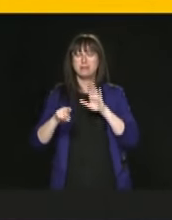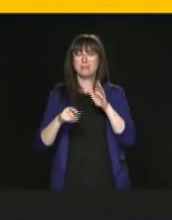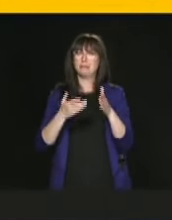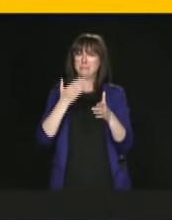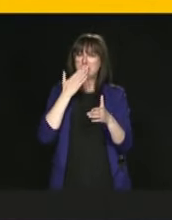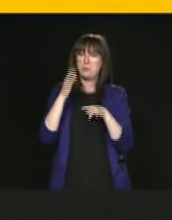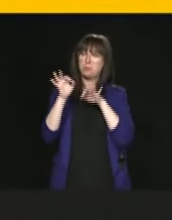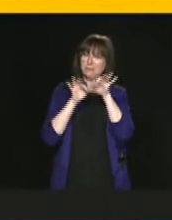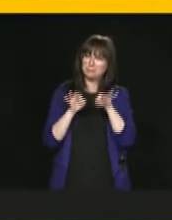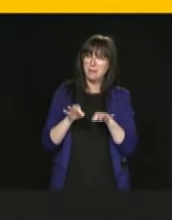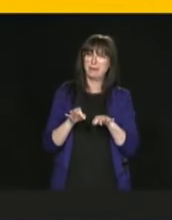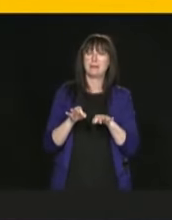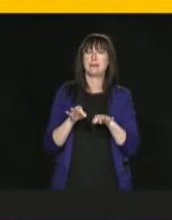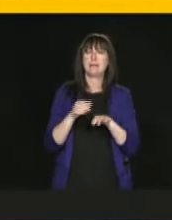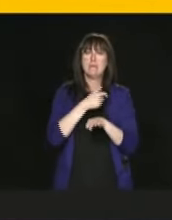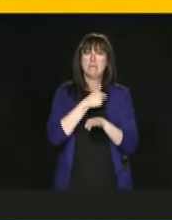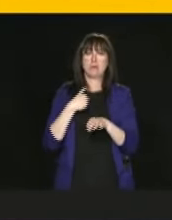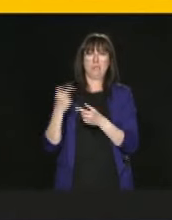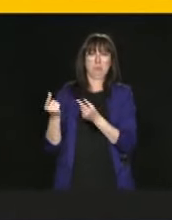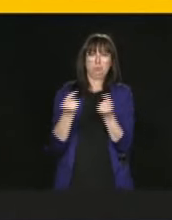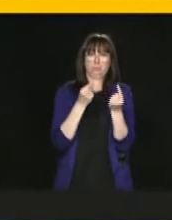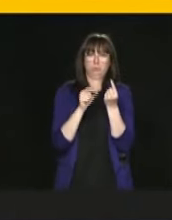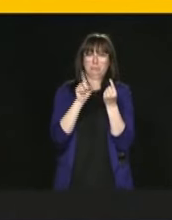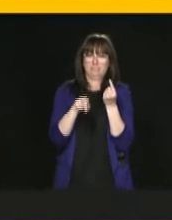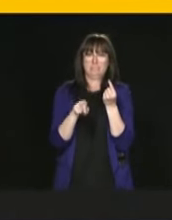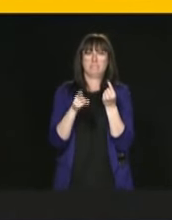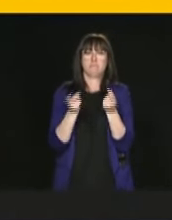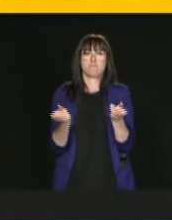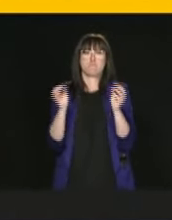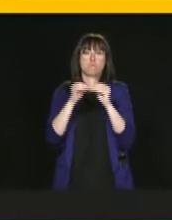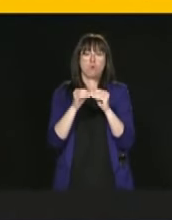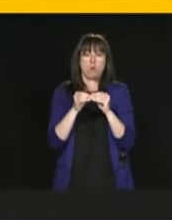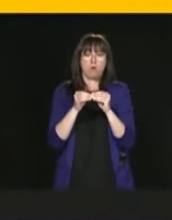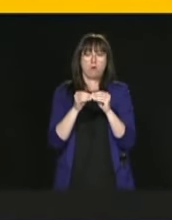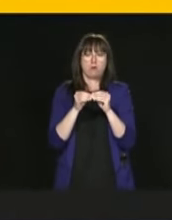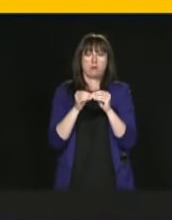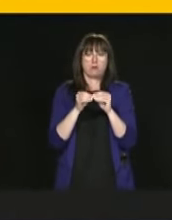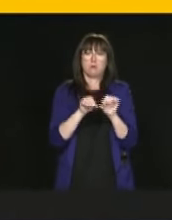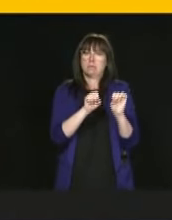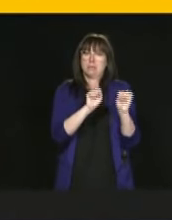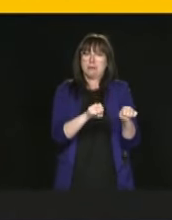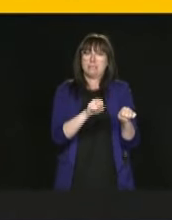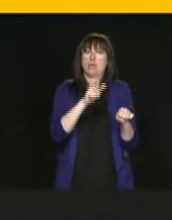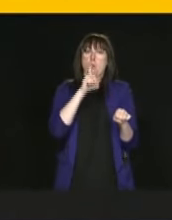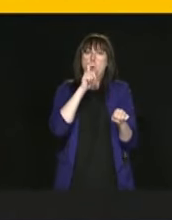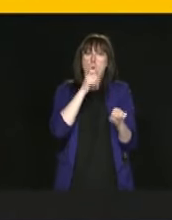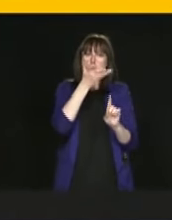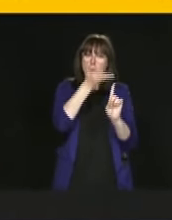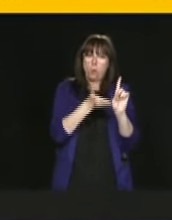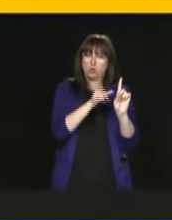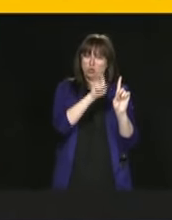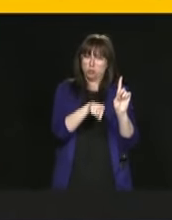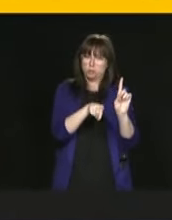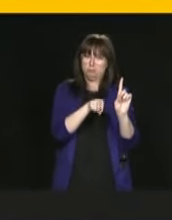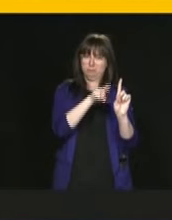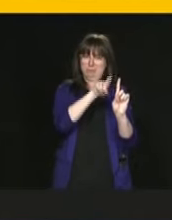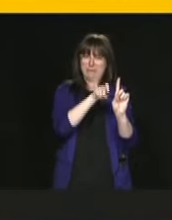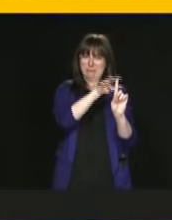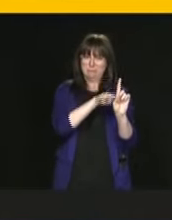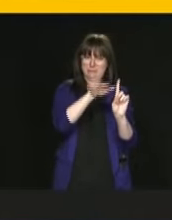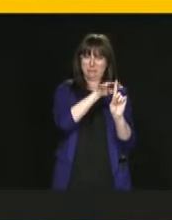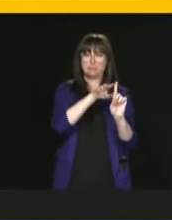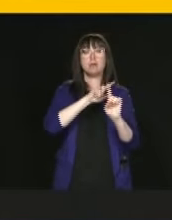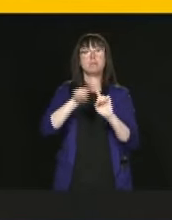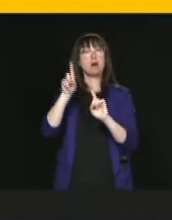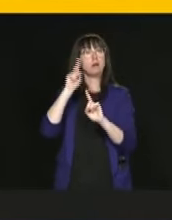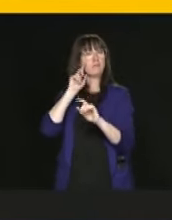to expand capacity in terms of like who we should be testing. But, you know, when you talk about accessibility, can you outline those